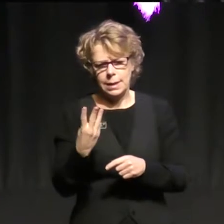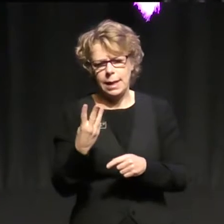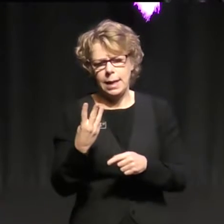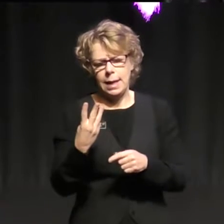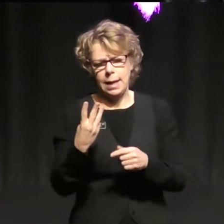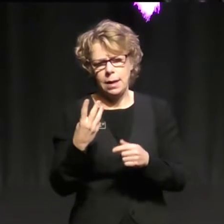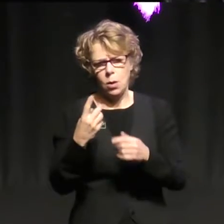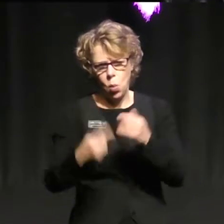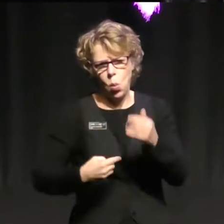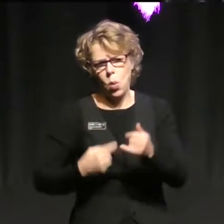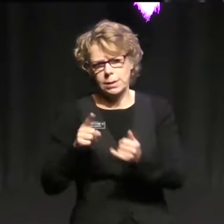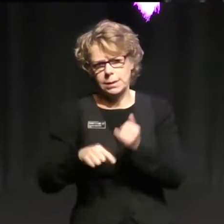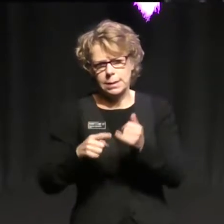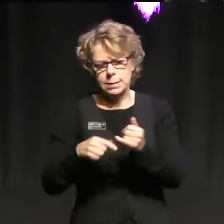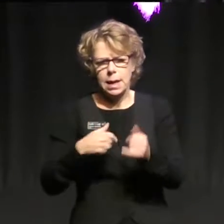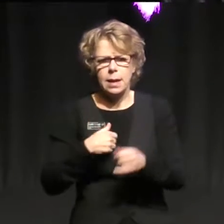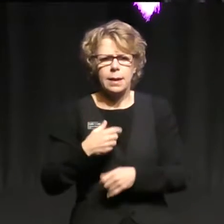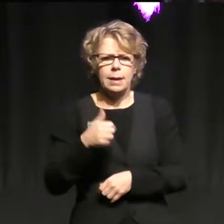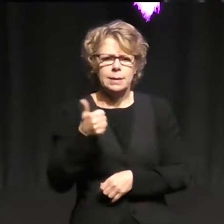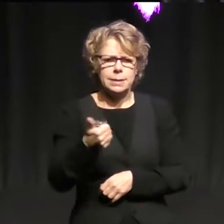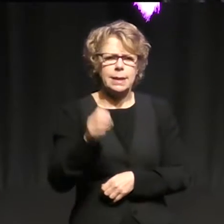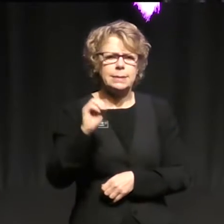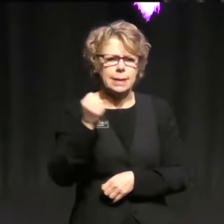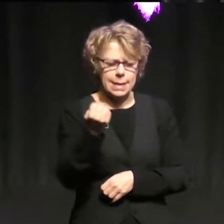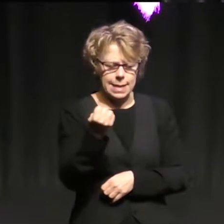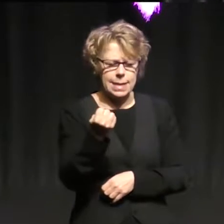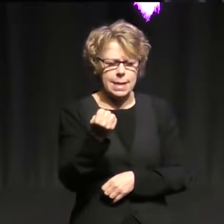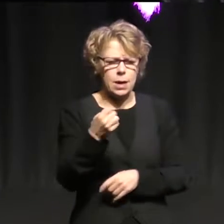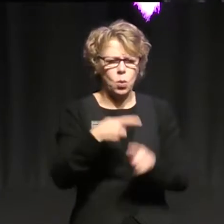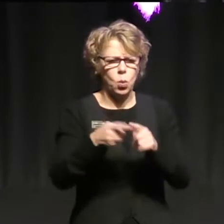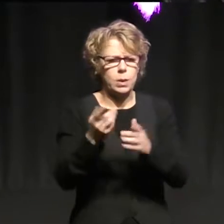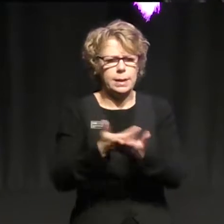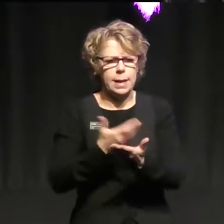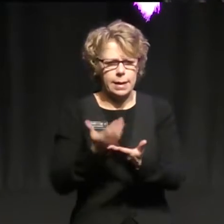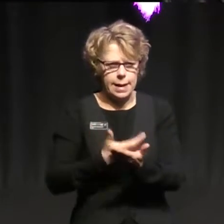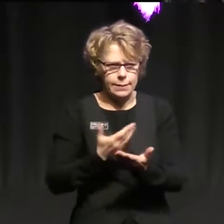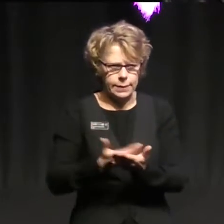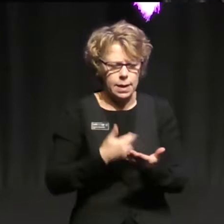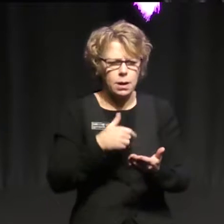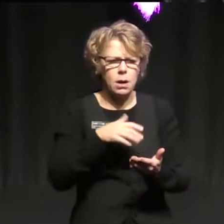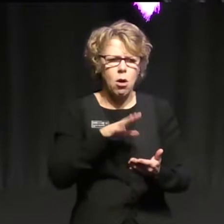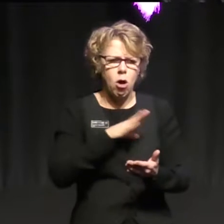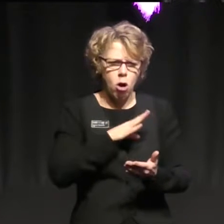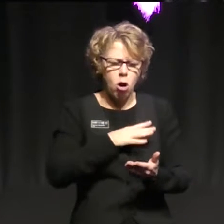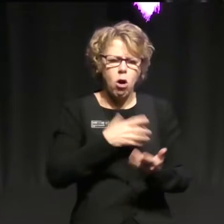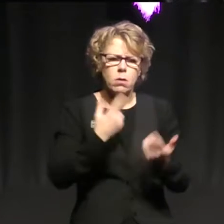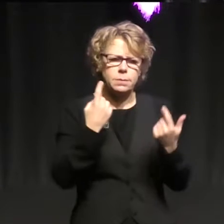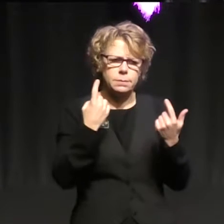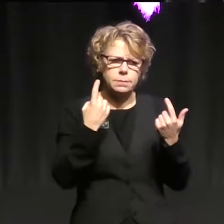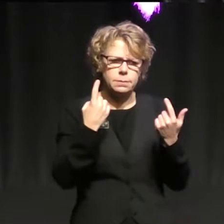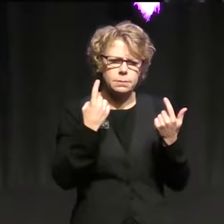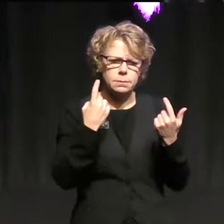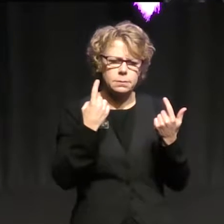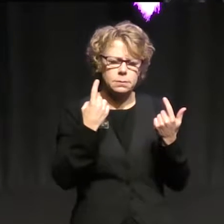69 countries have taken measures to restrict the civil society, to